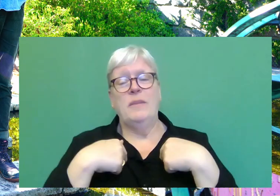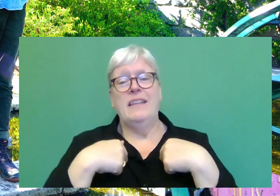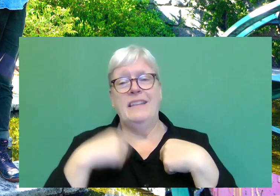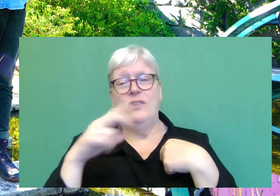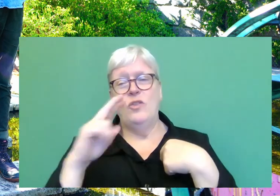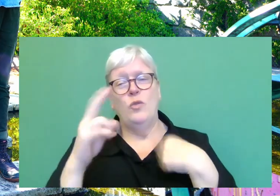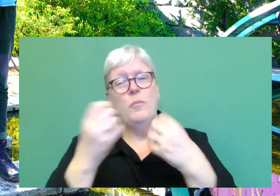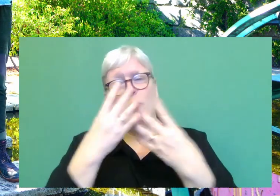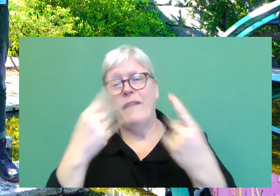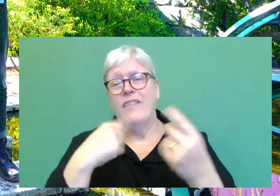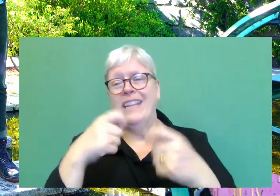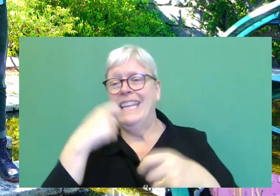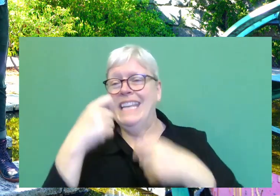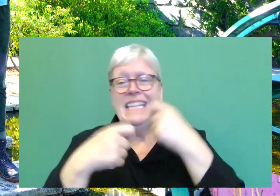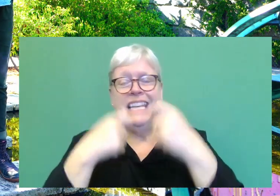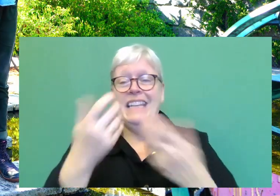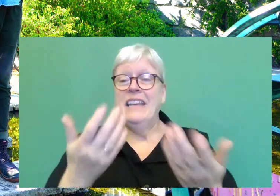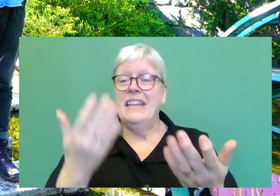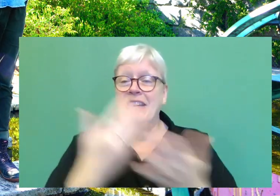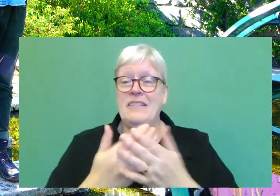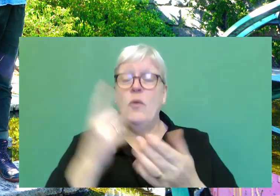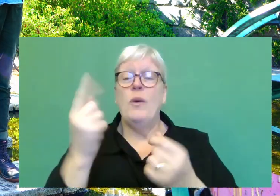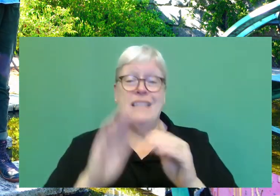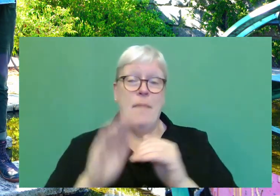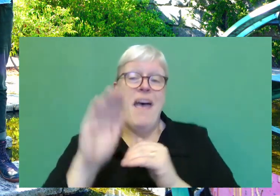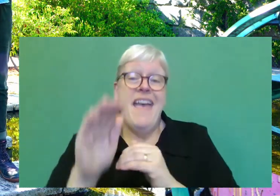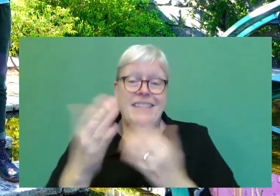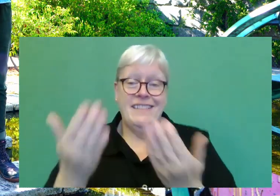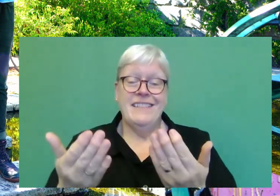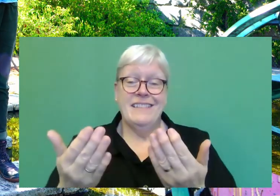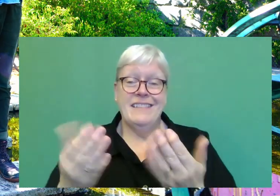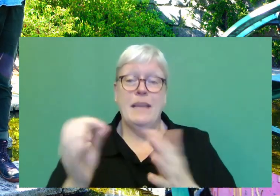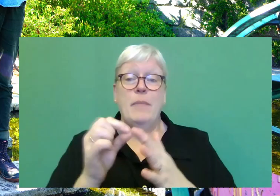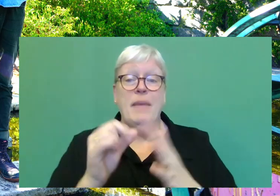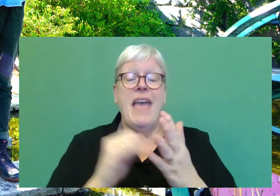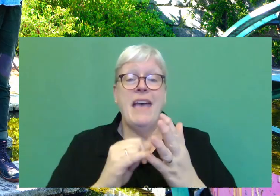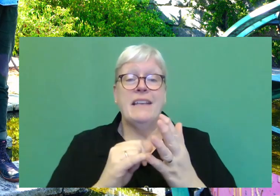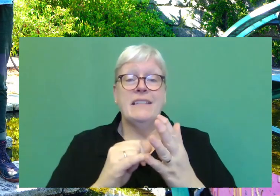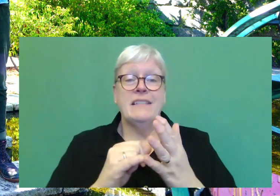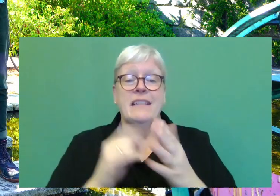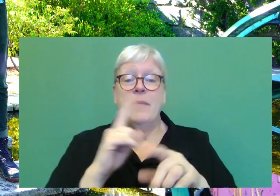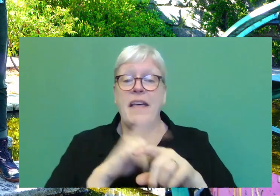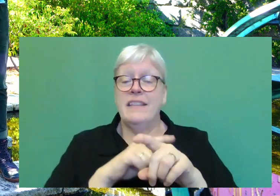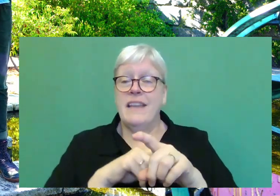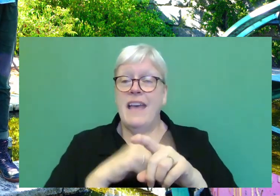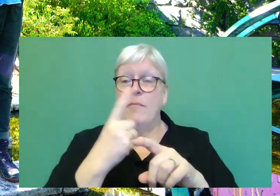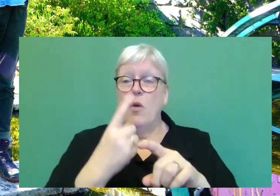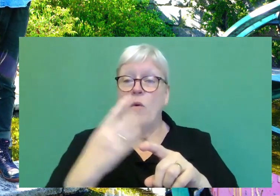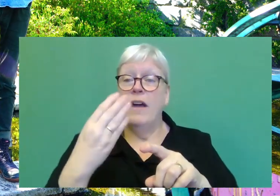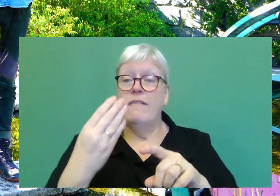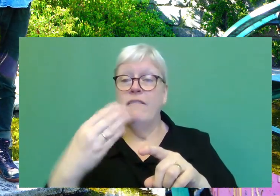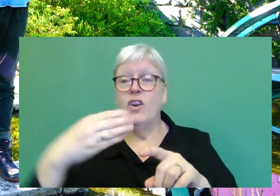and you were often one step ahead. P.P.S. By the time the £149.50